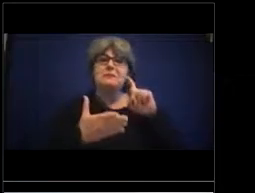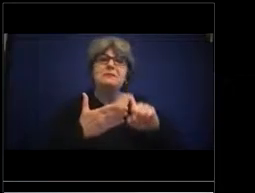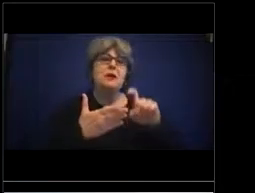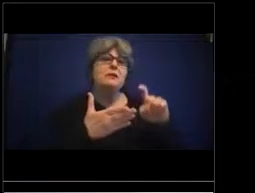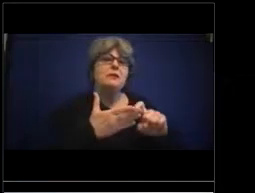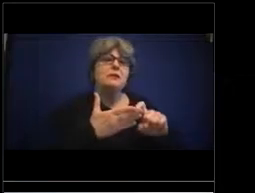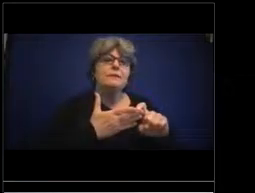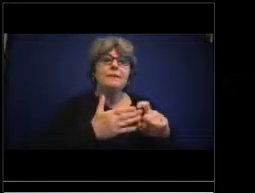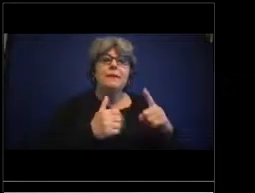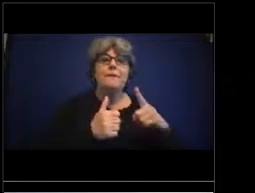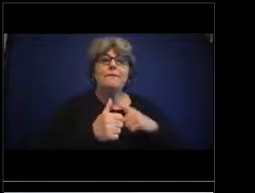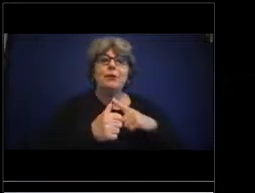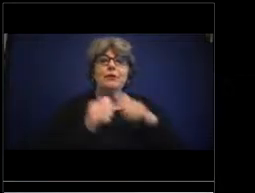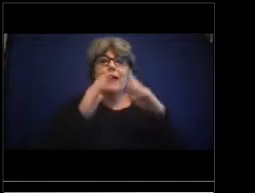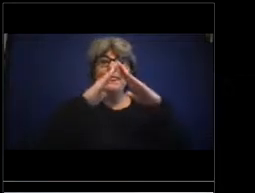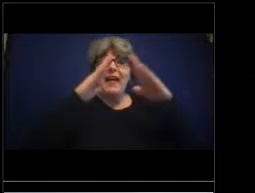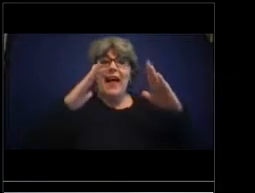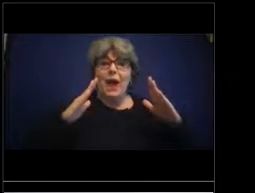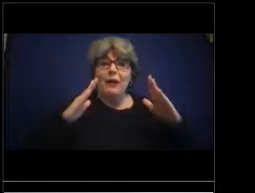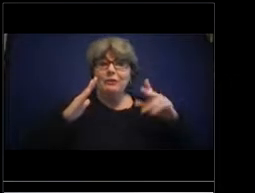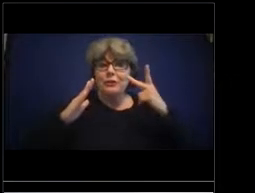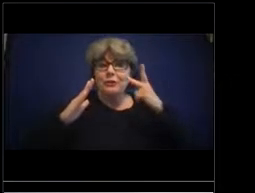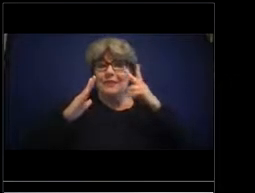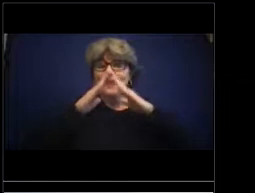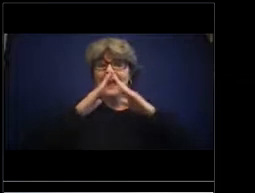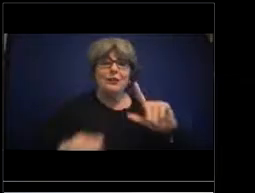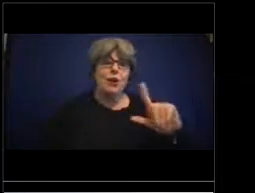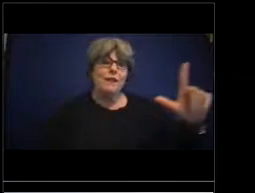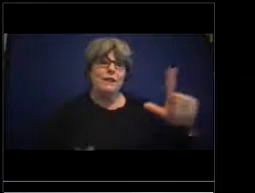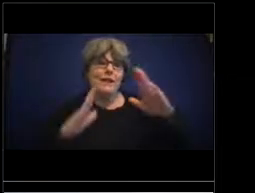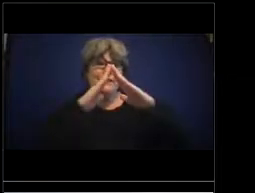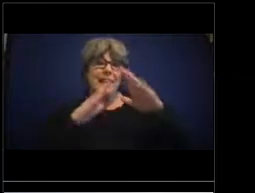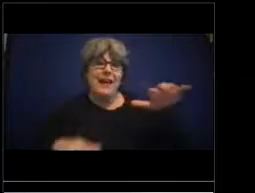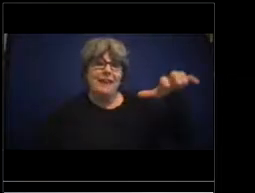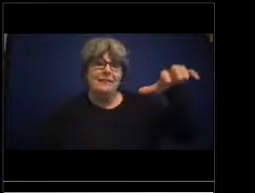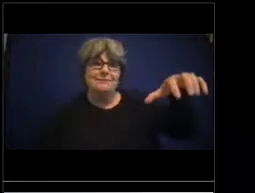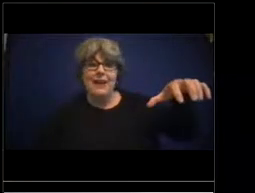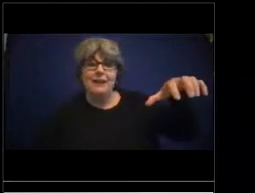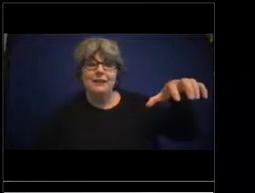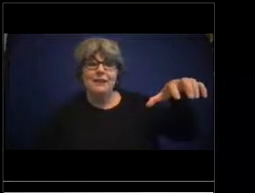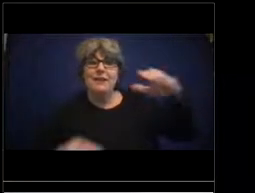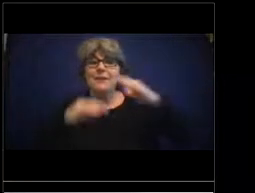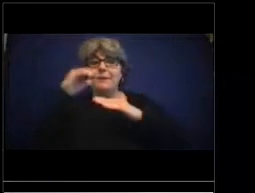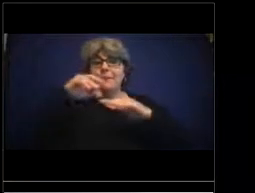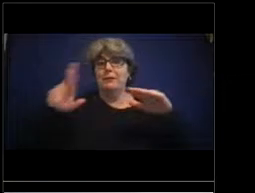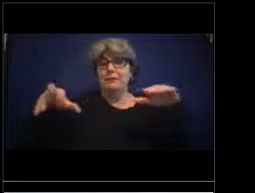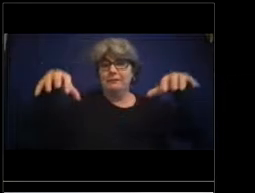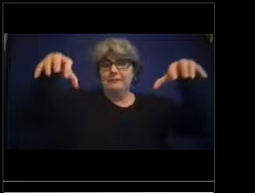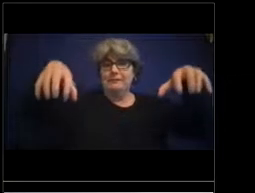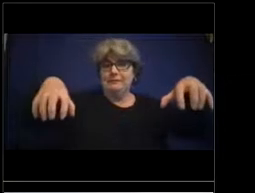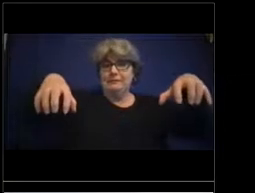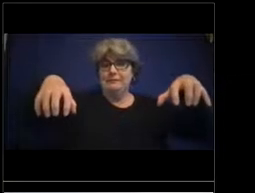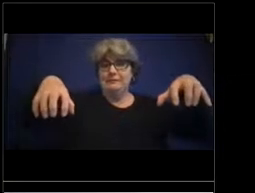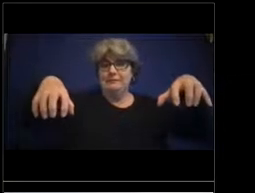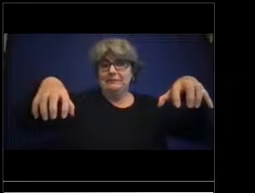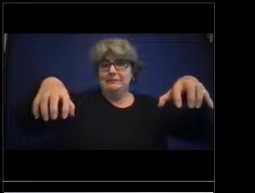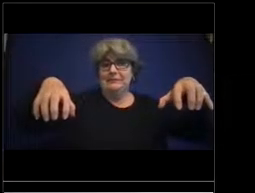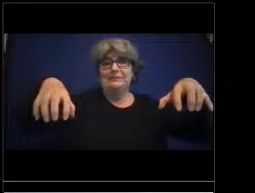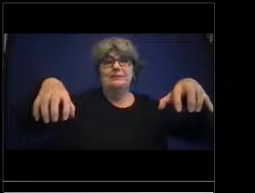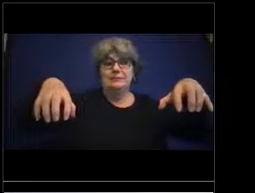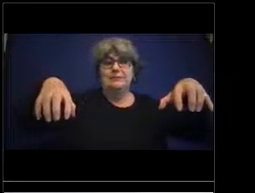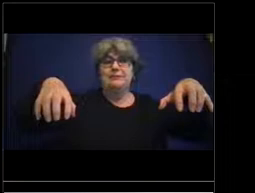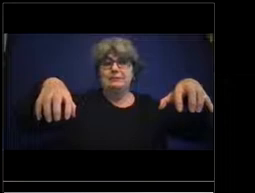Look at where the house is and the house on the left side and the building on the right side. You know, they're so far